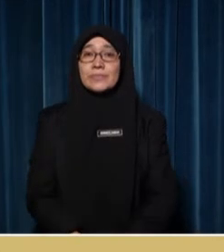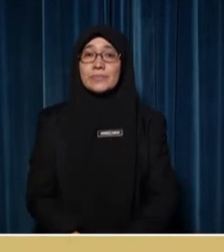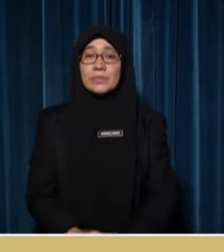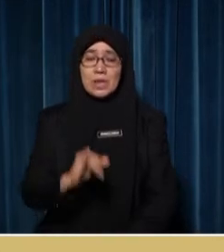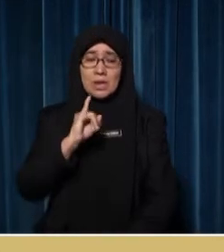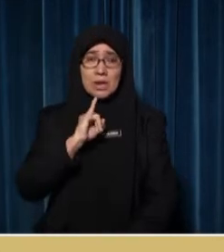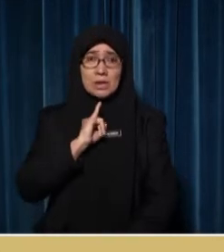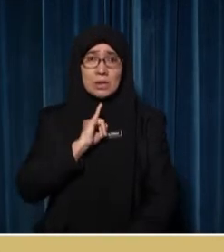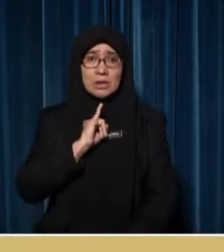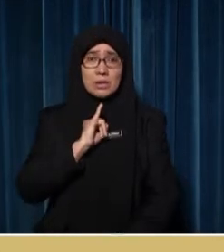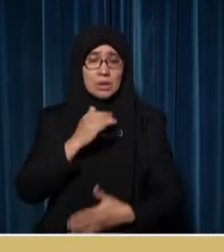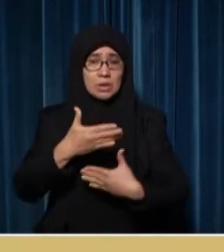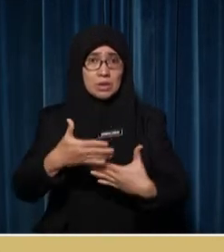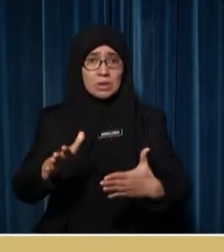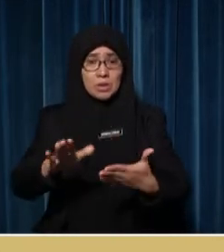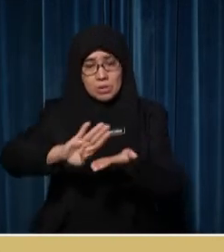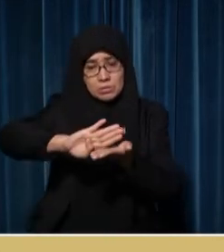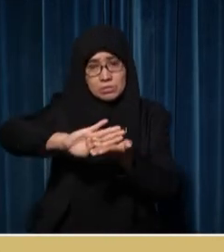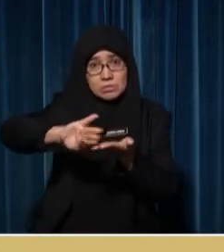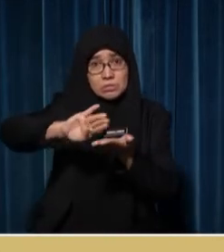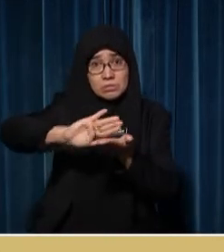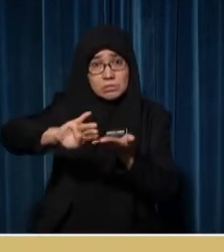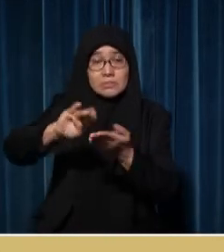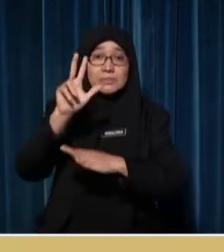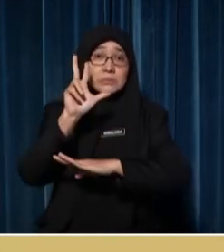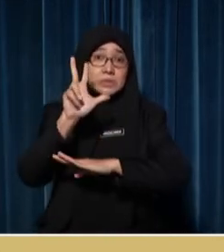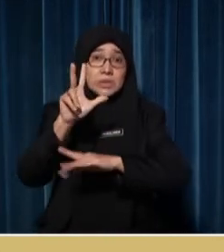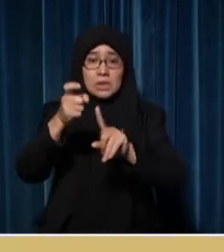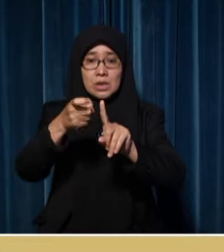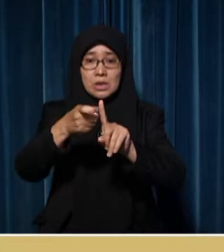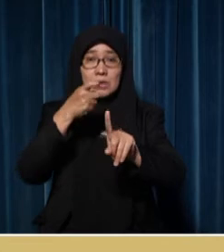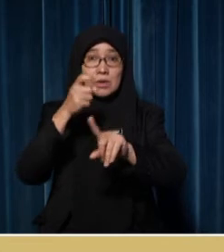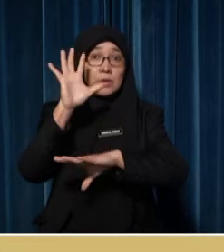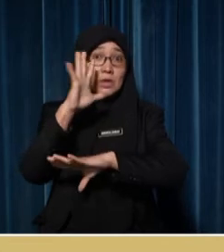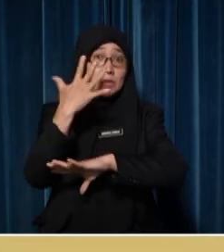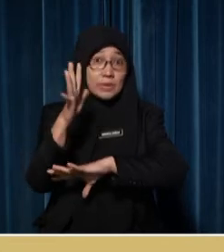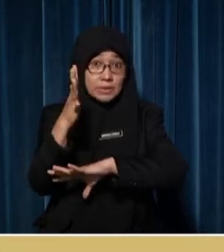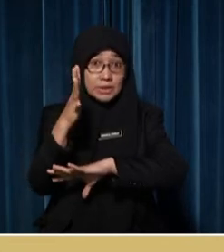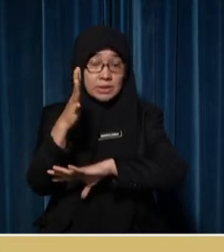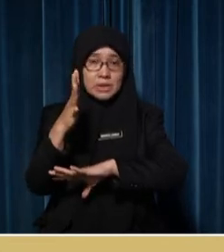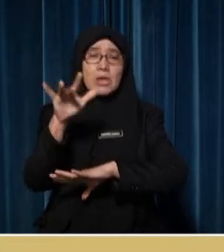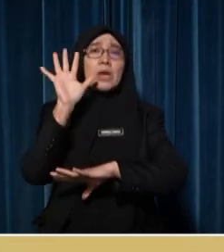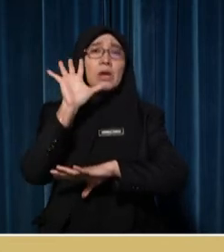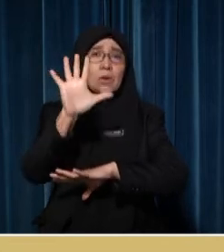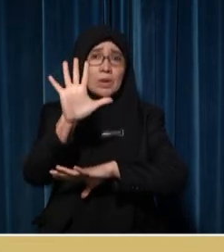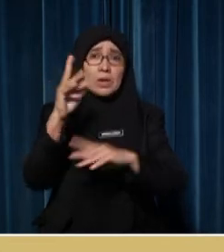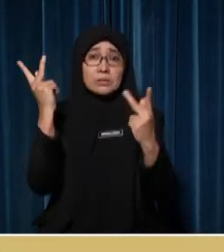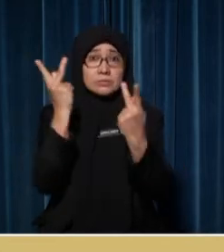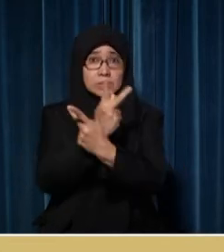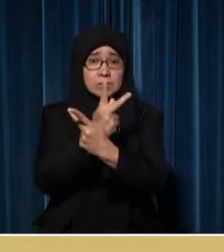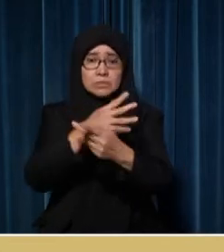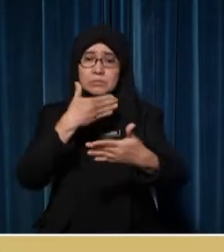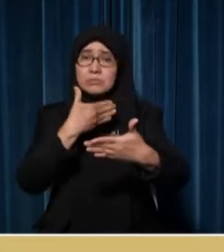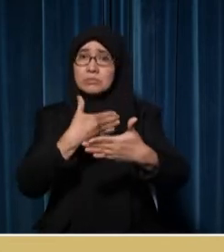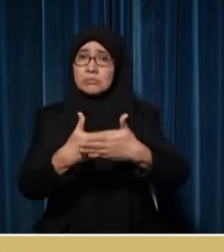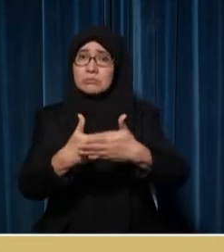I have subtracted 3 from 15 5 times